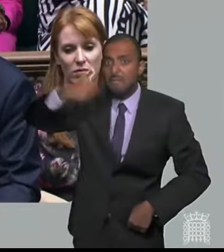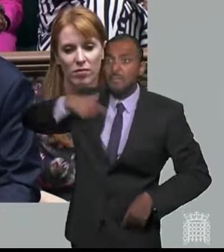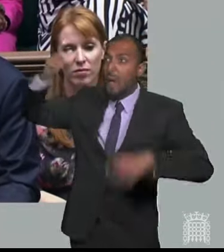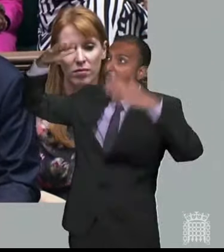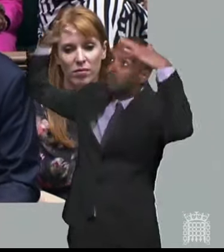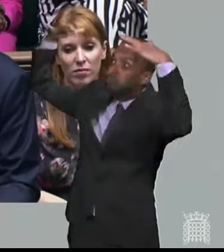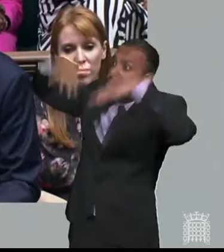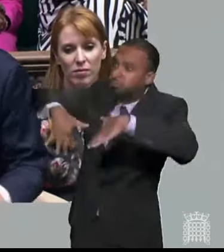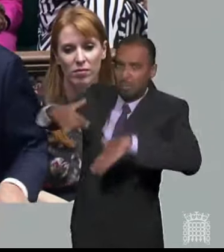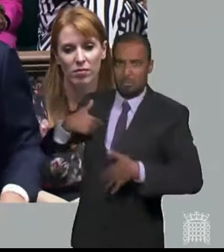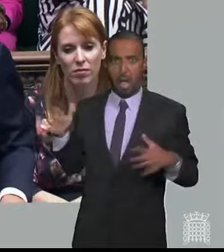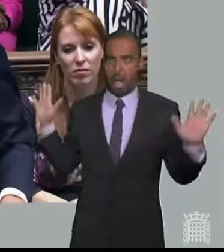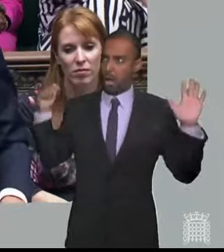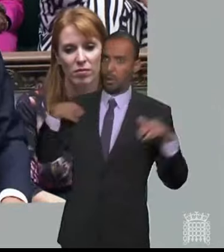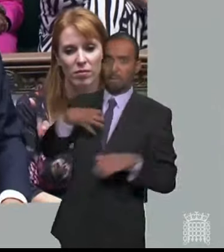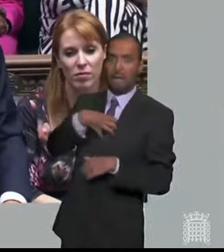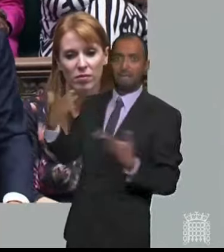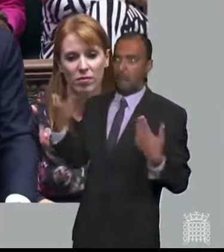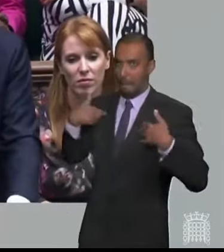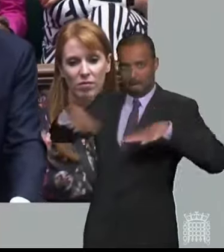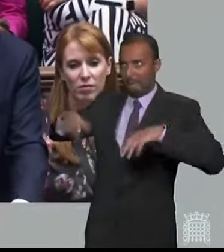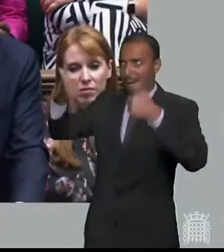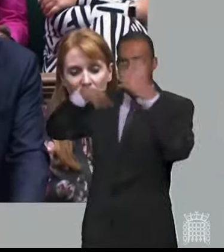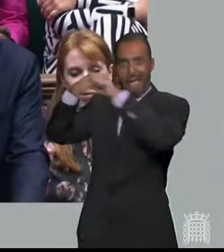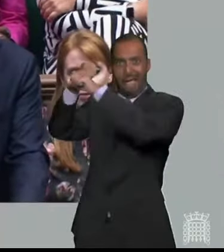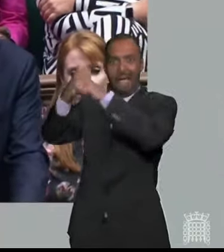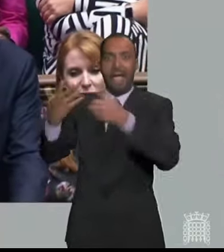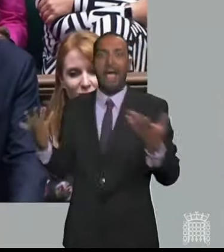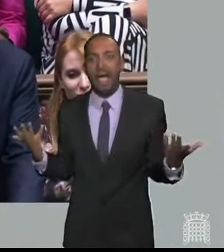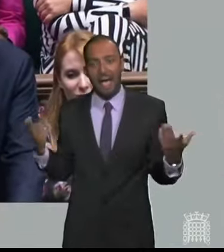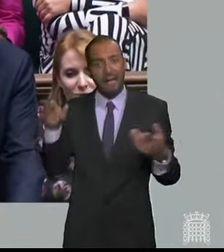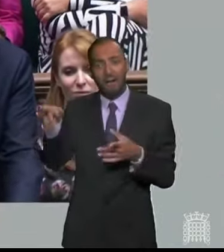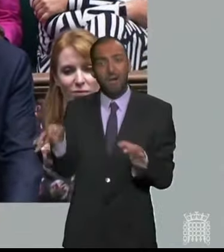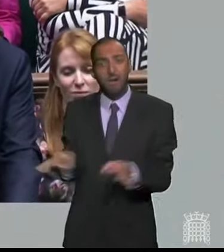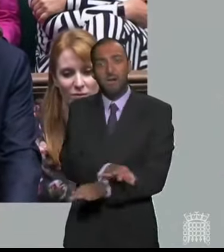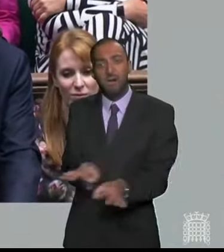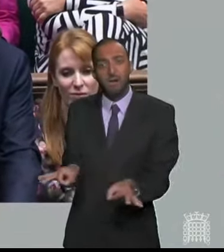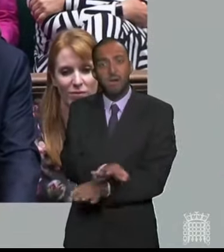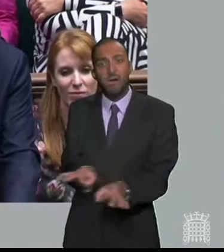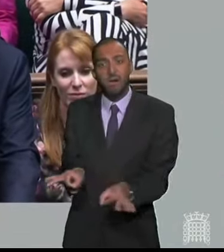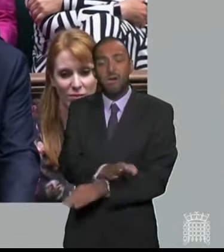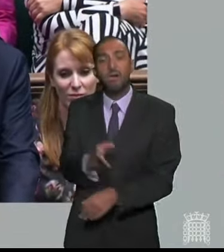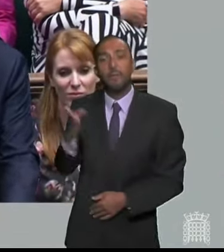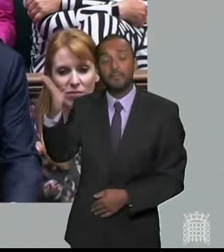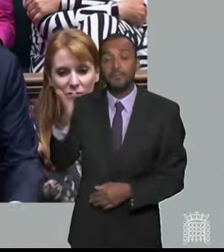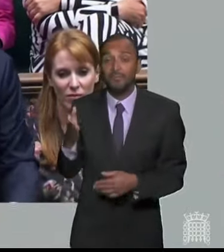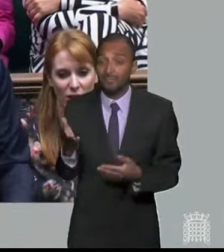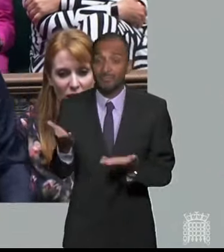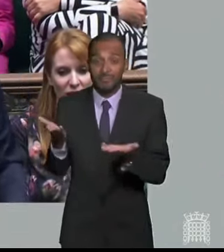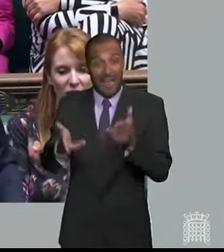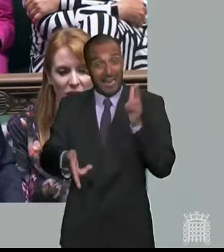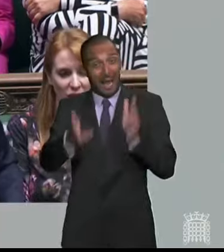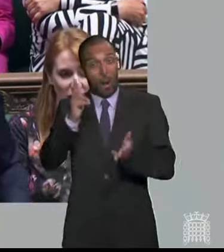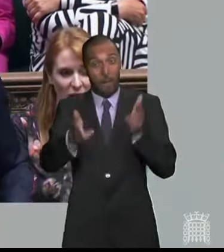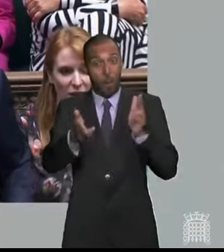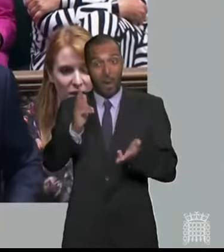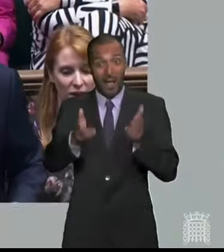in. The difference, Mr. Speaker, is that in this case, the cowboys are running the country.